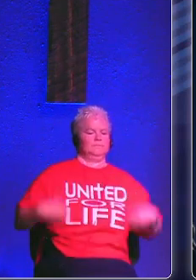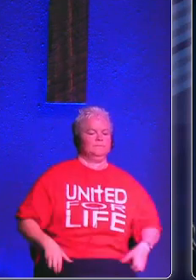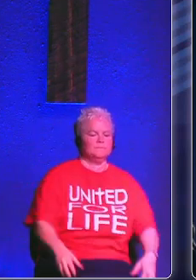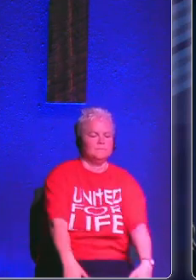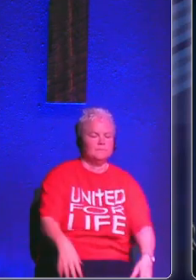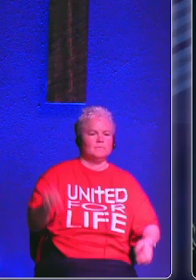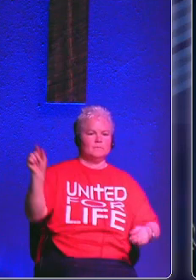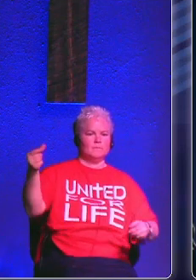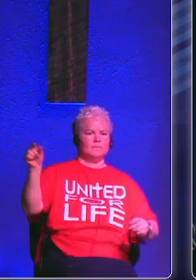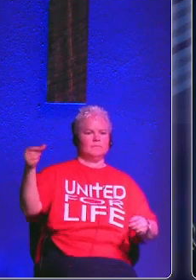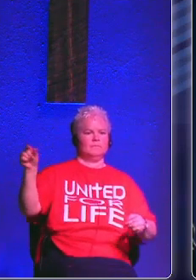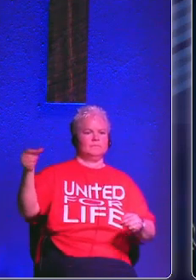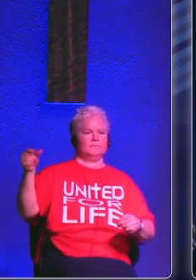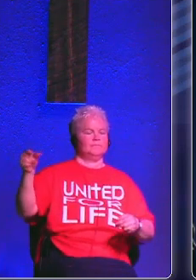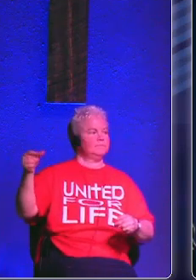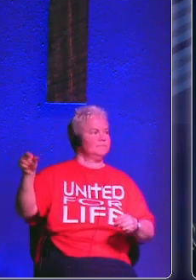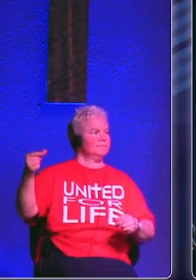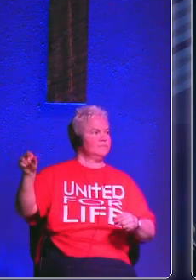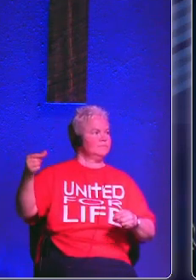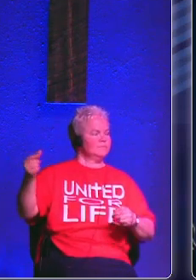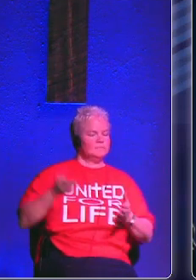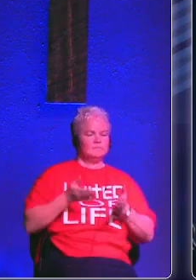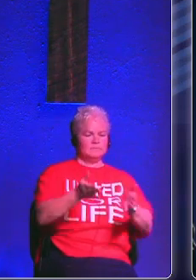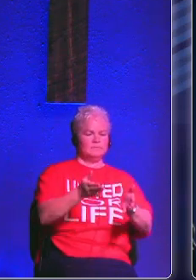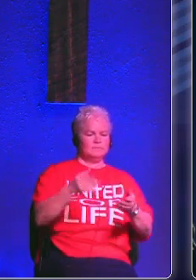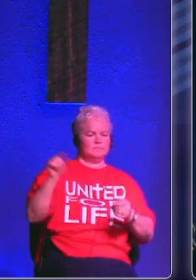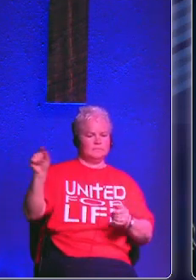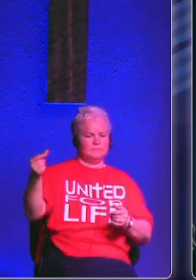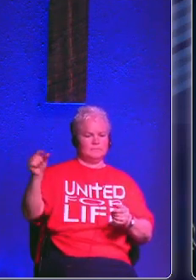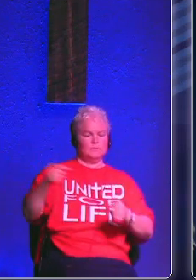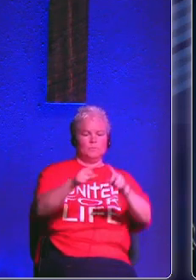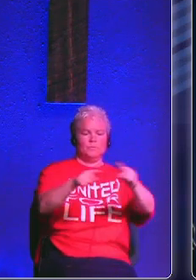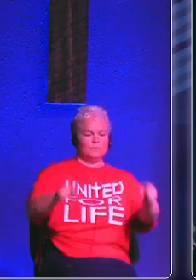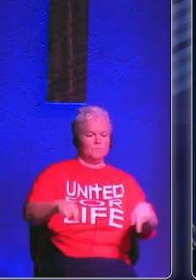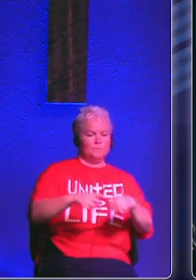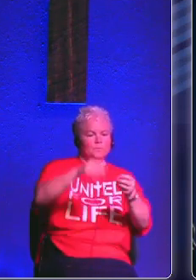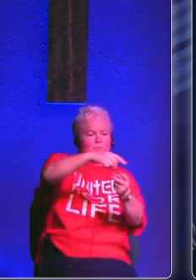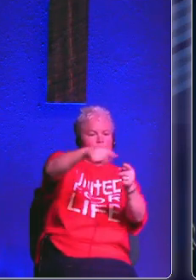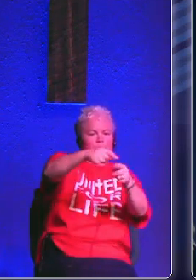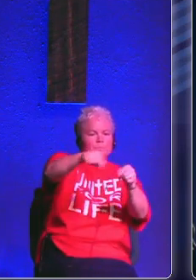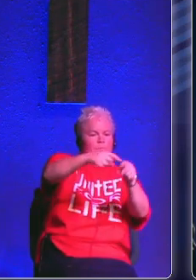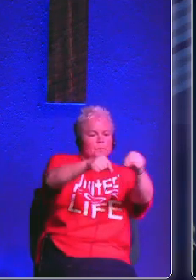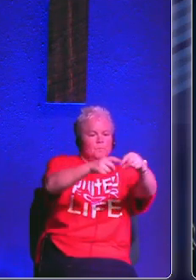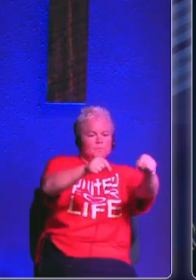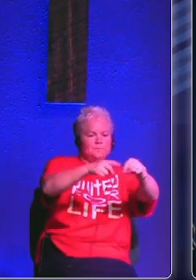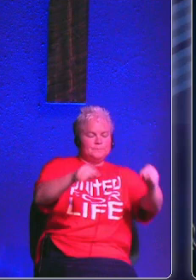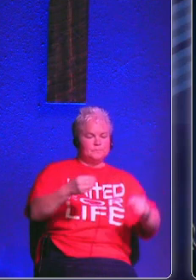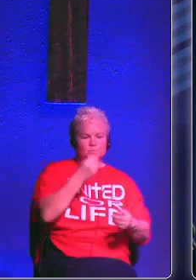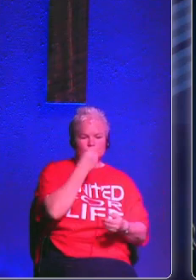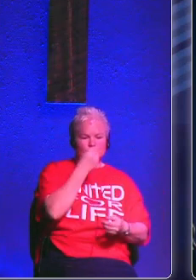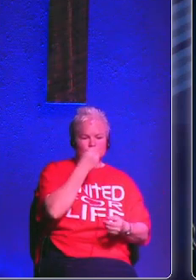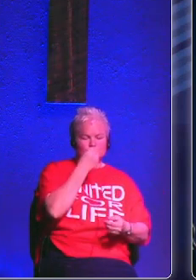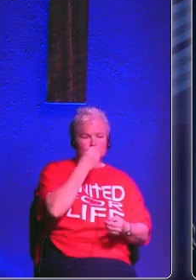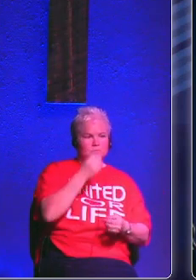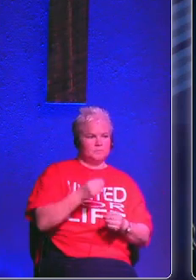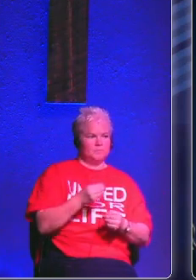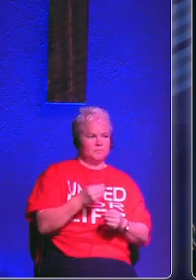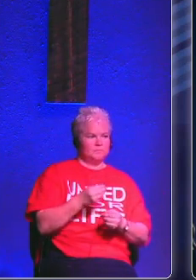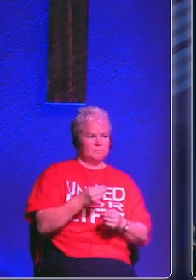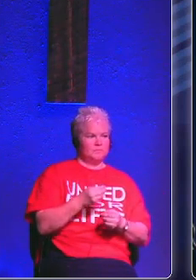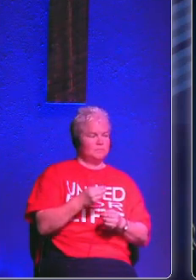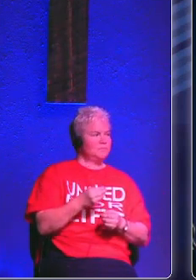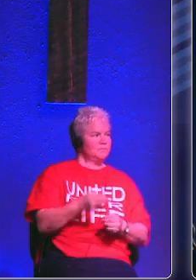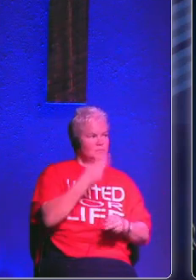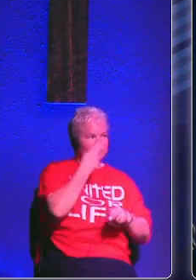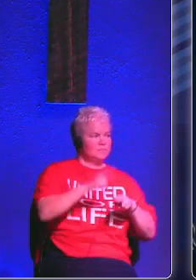Bring presents wrapped in green. Bring green presents. Green food? No, we don't need any of that, but